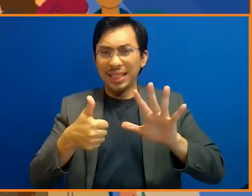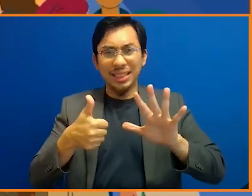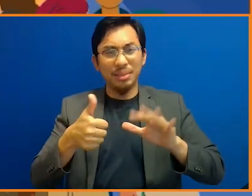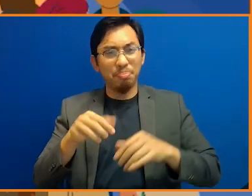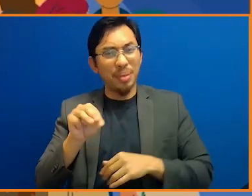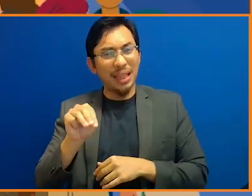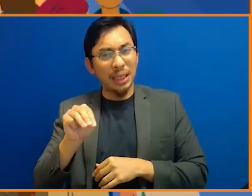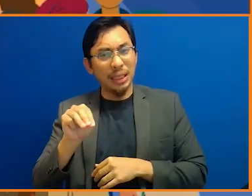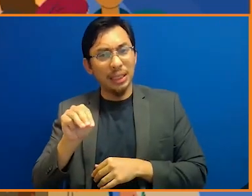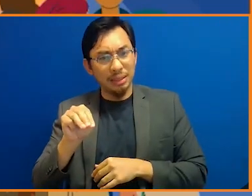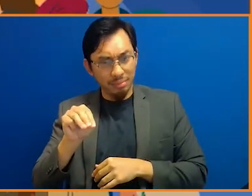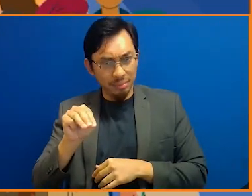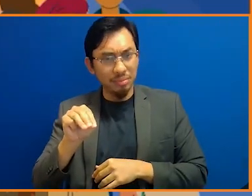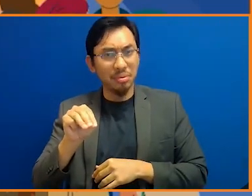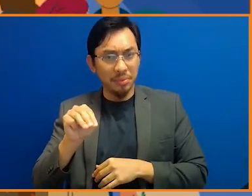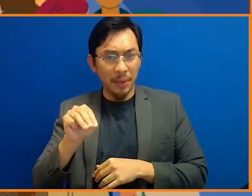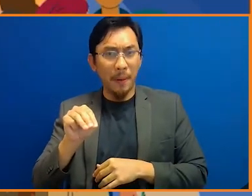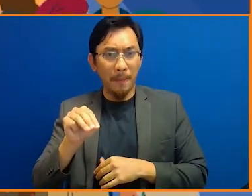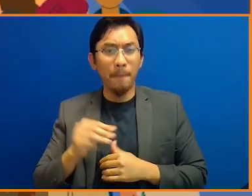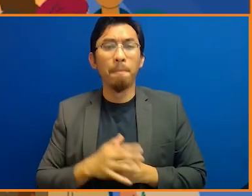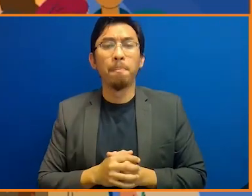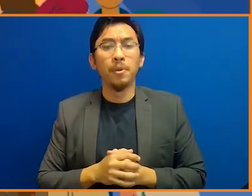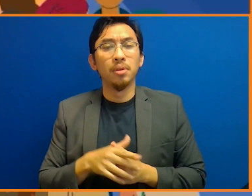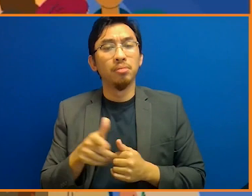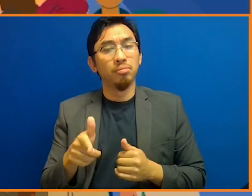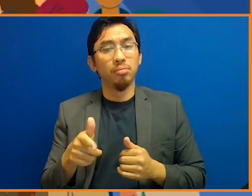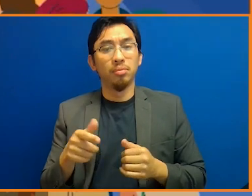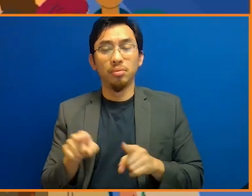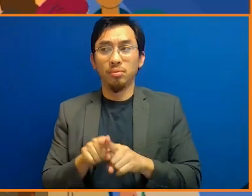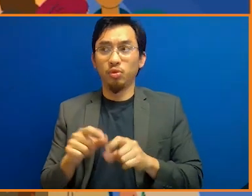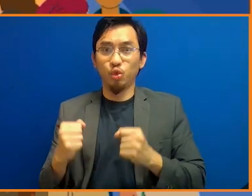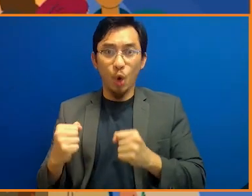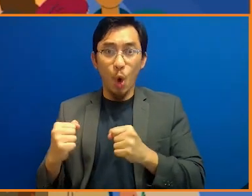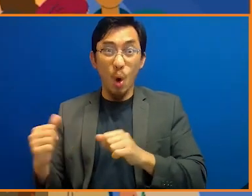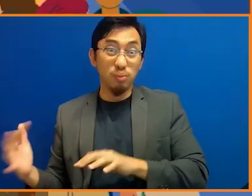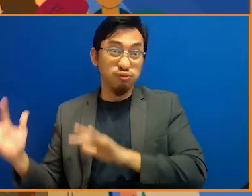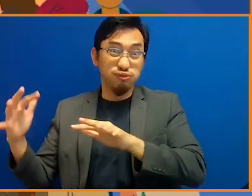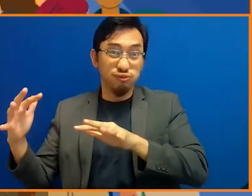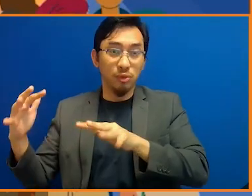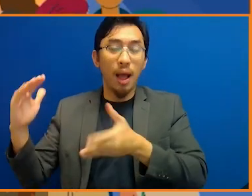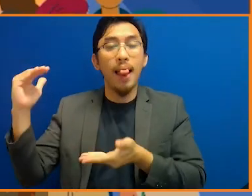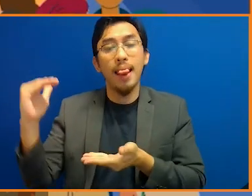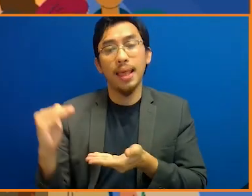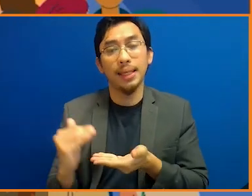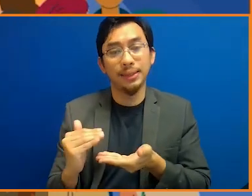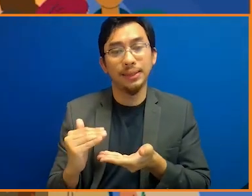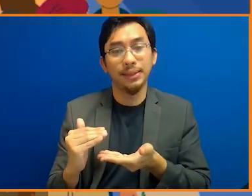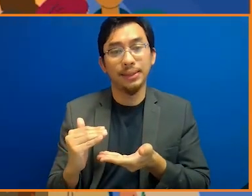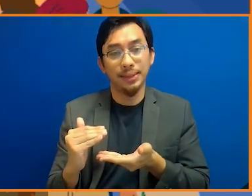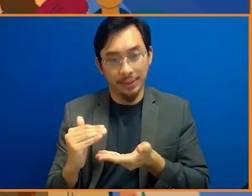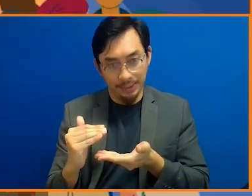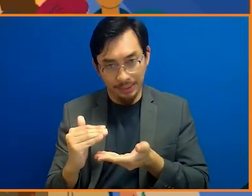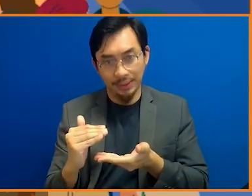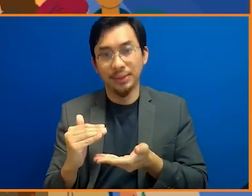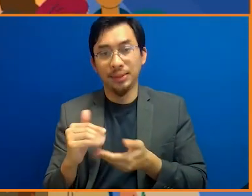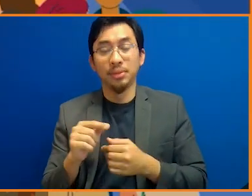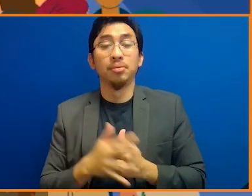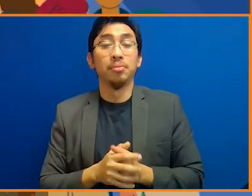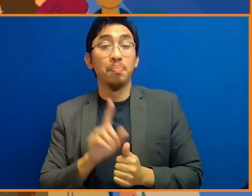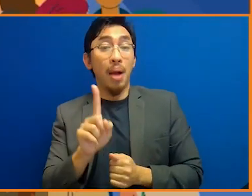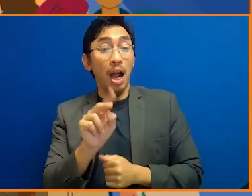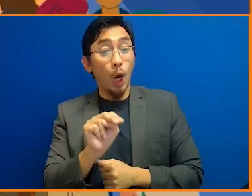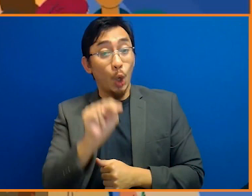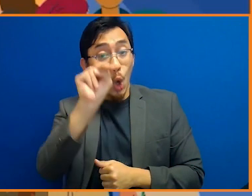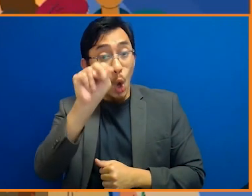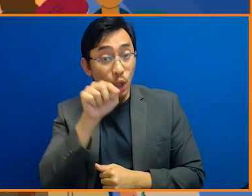6 meter, so that it can be another layer to reduce the tsunami energy. But for